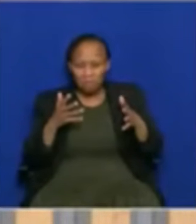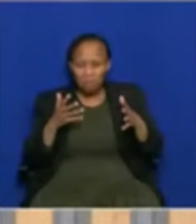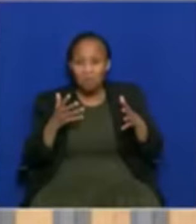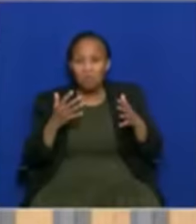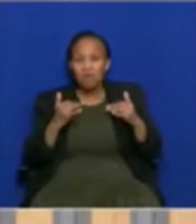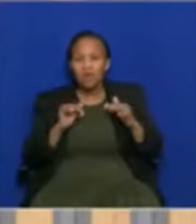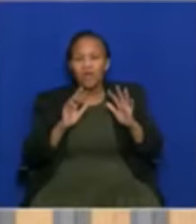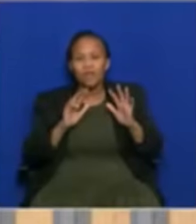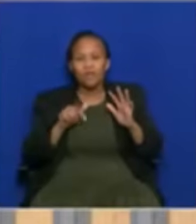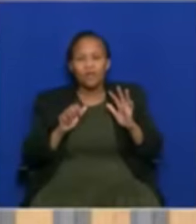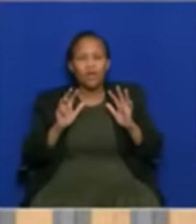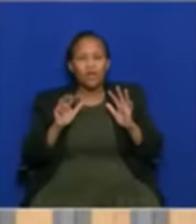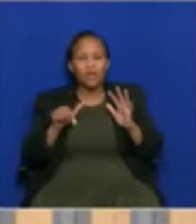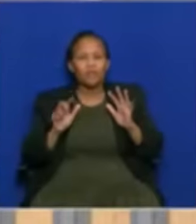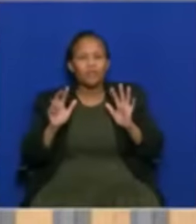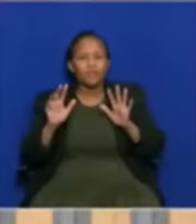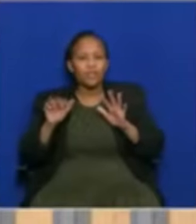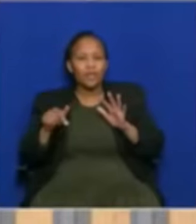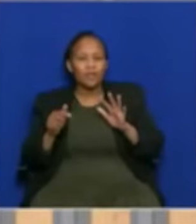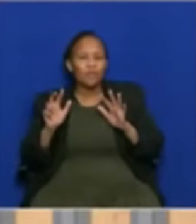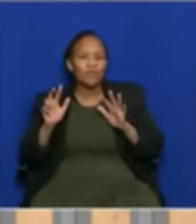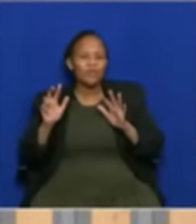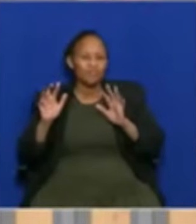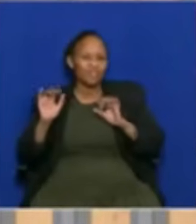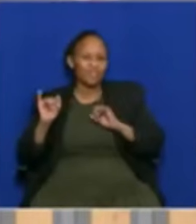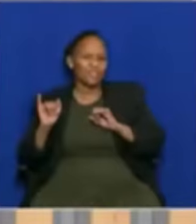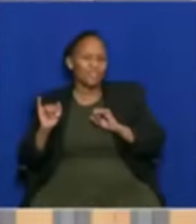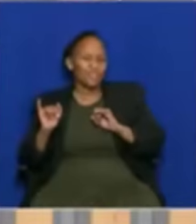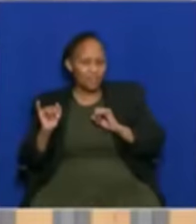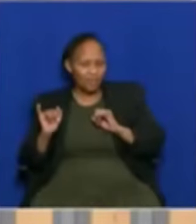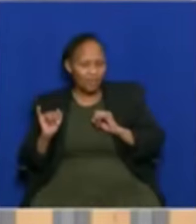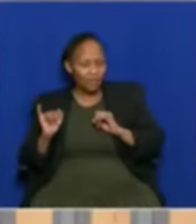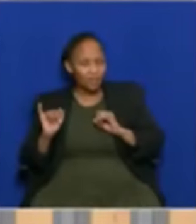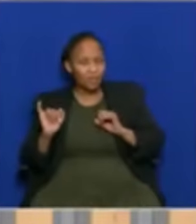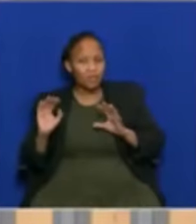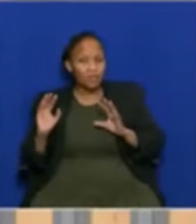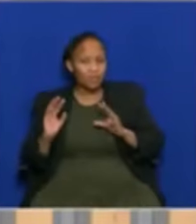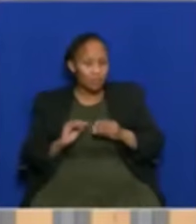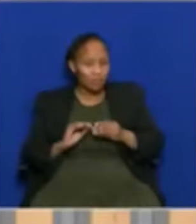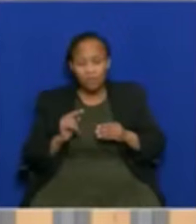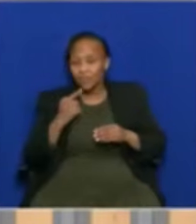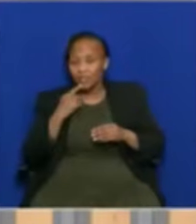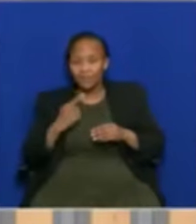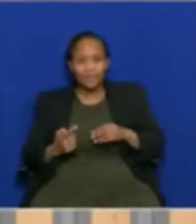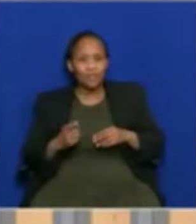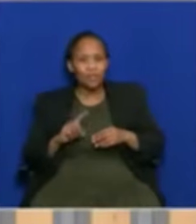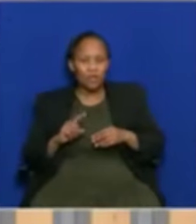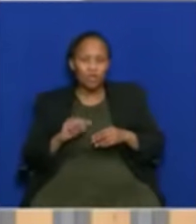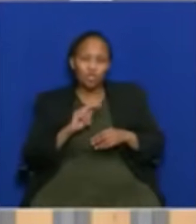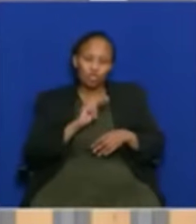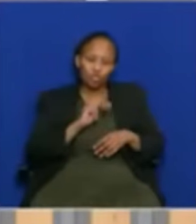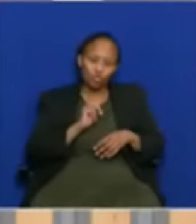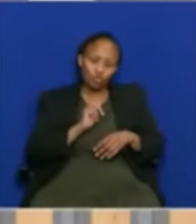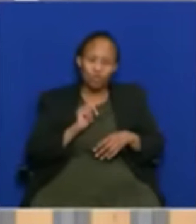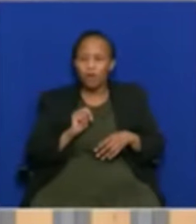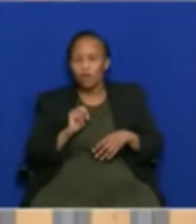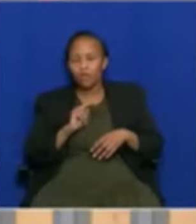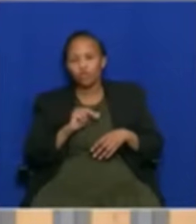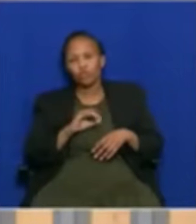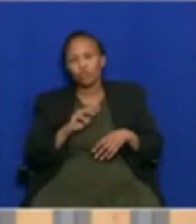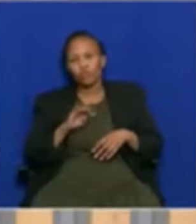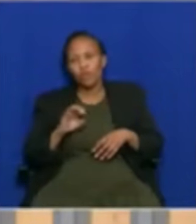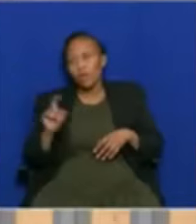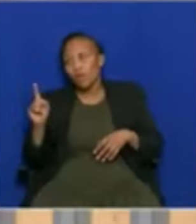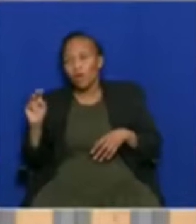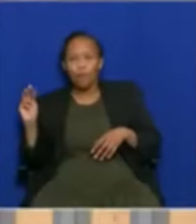together suggests that Ngube and Mukwele did something wrong. And nowhere do you say, I don't